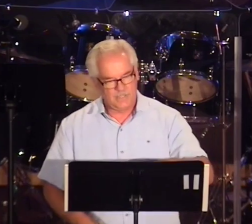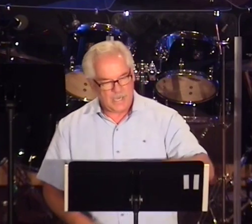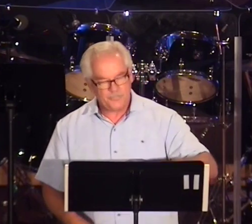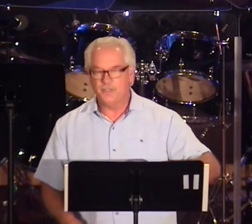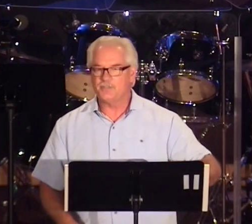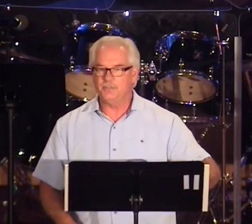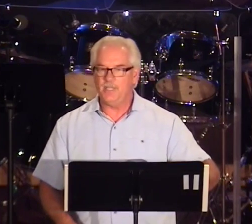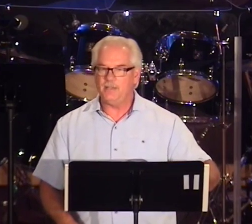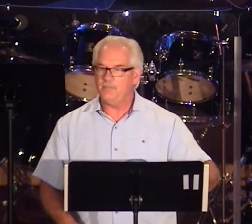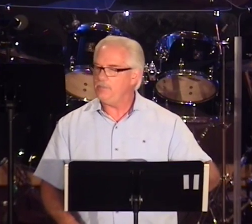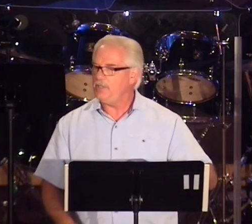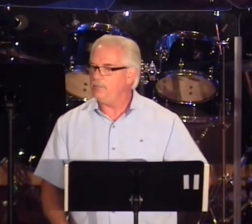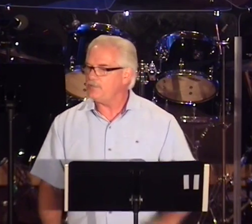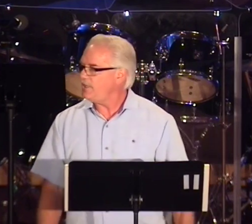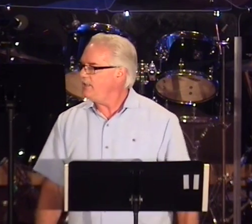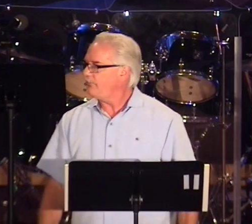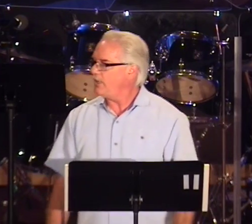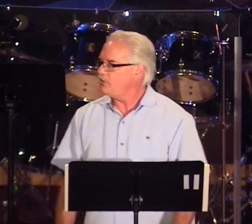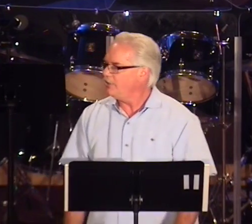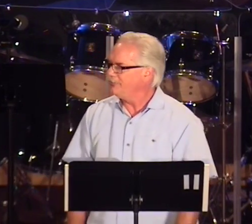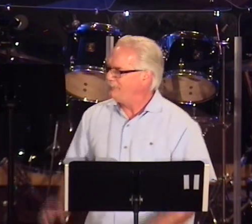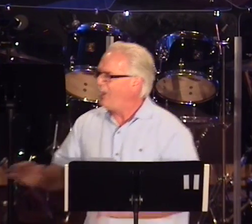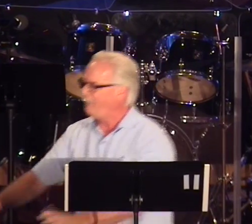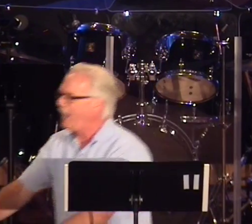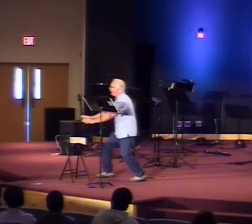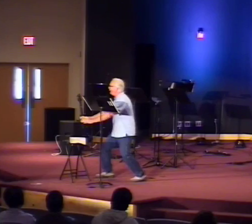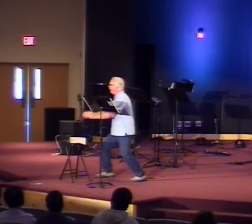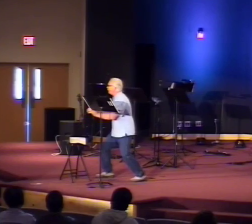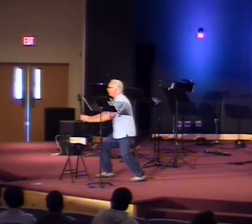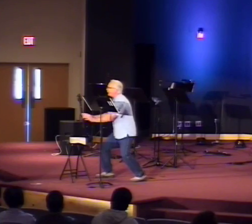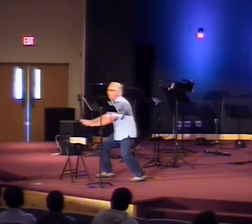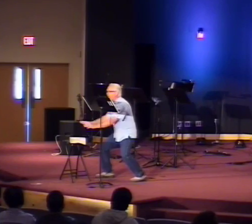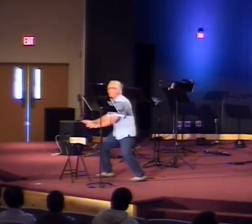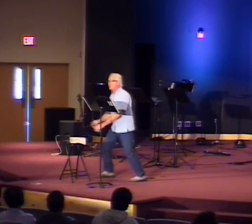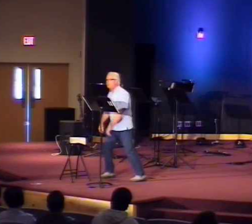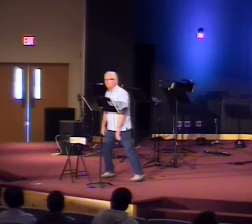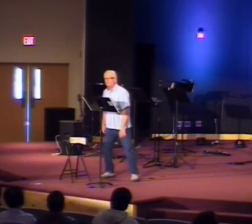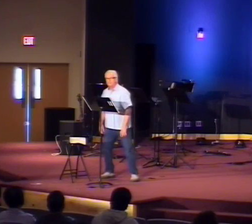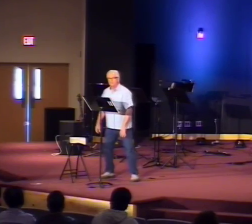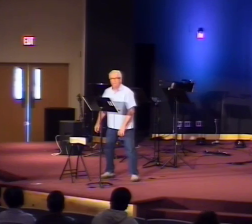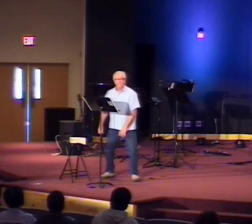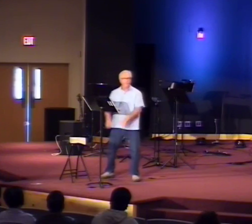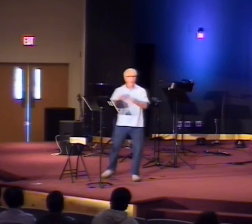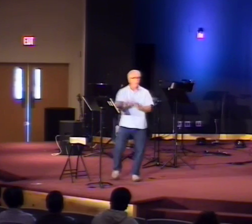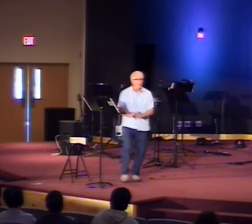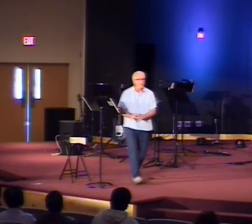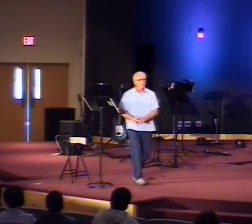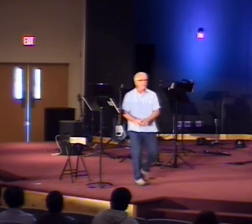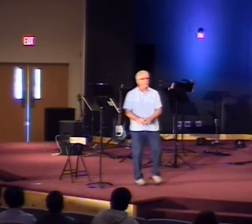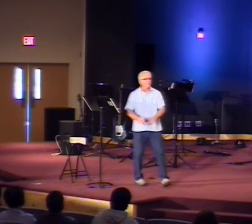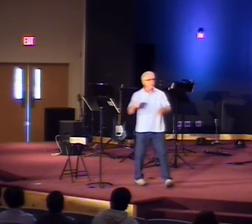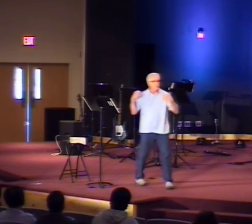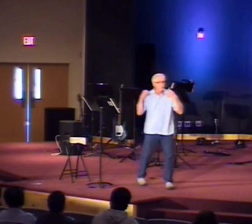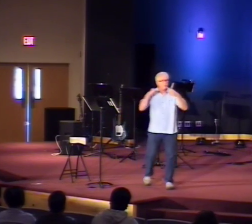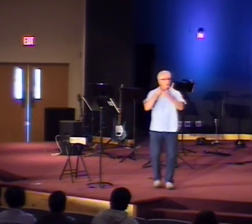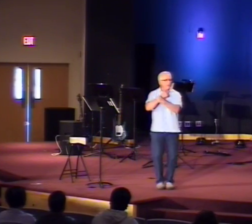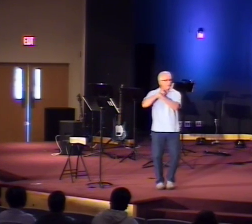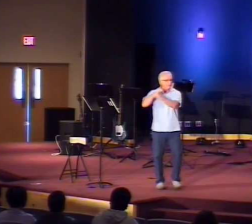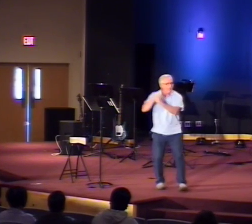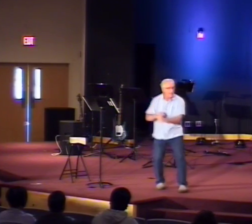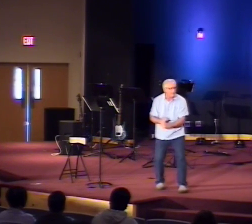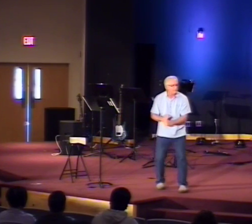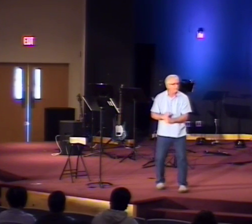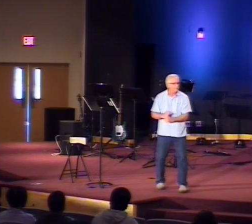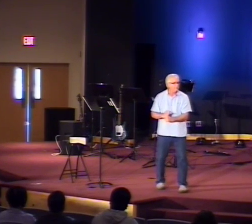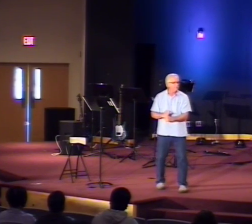I think someday that may become a saying for our children. Don't be a crooked Hillary. And don't be that because it's a noose around